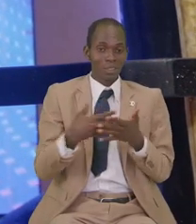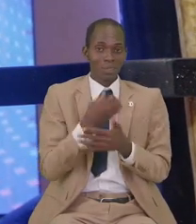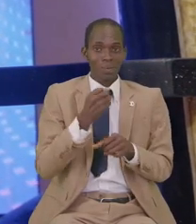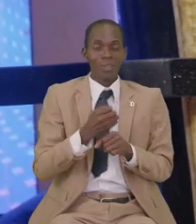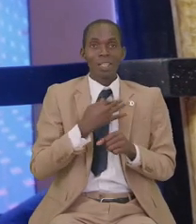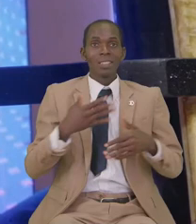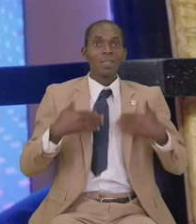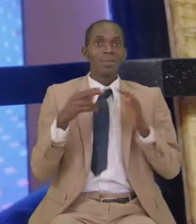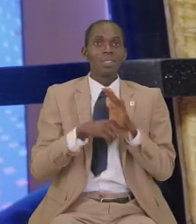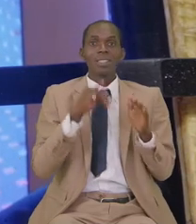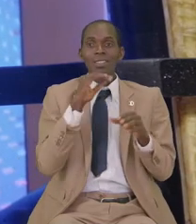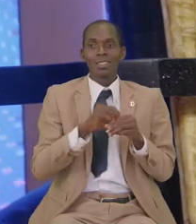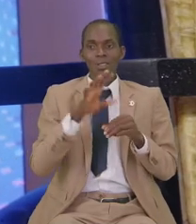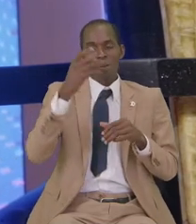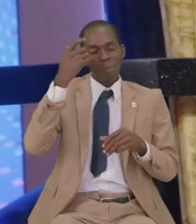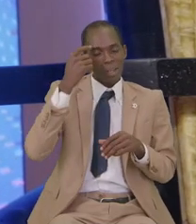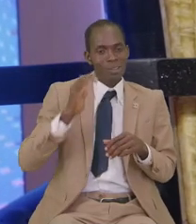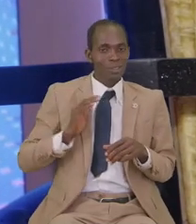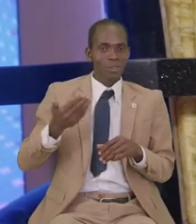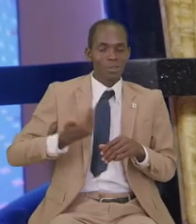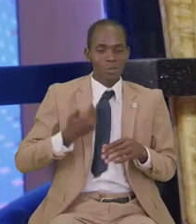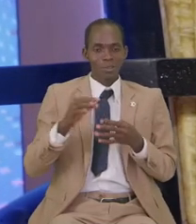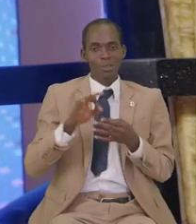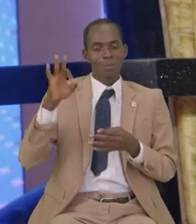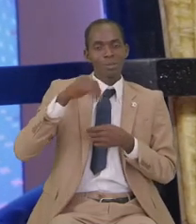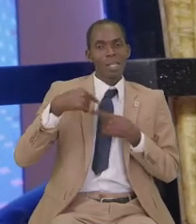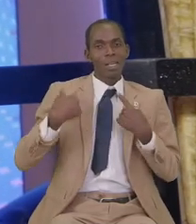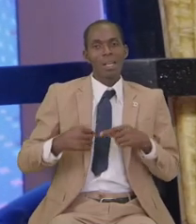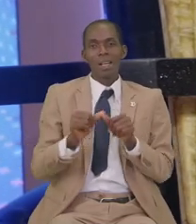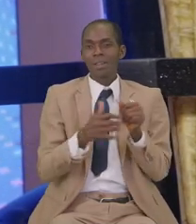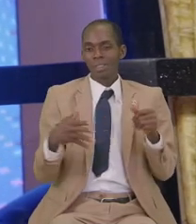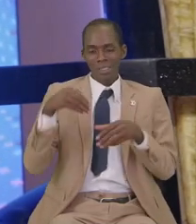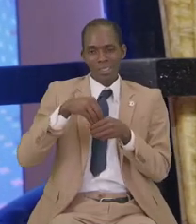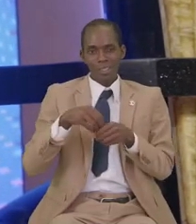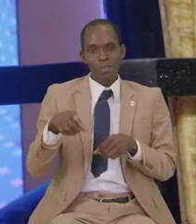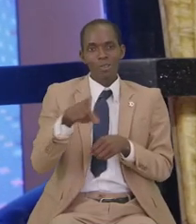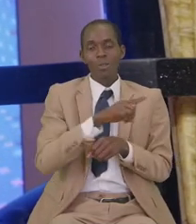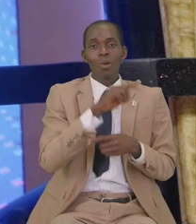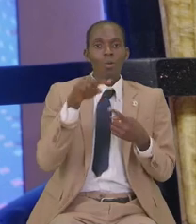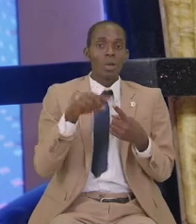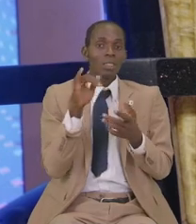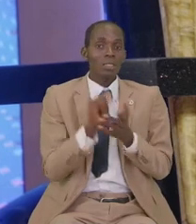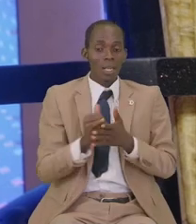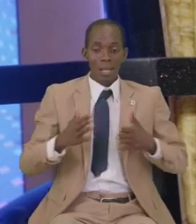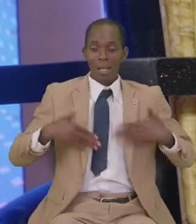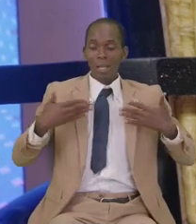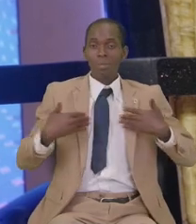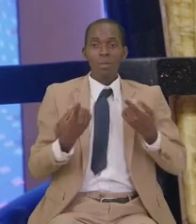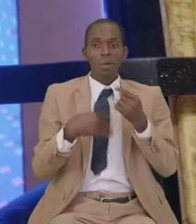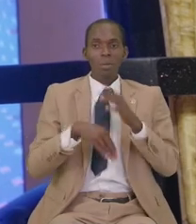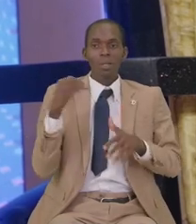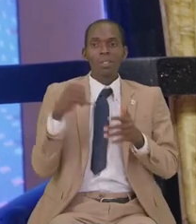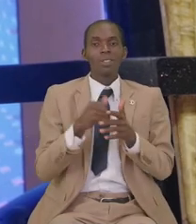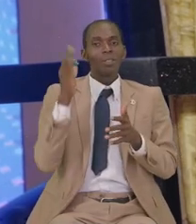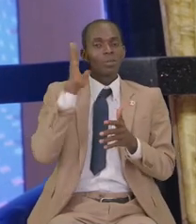happiness is in your mind, in your soul, in your spirit, in your heart, everything within you, when that happy comes out, it will